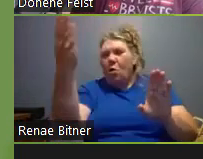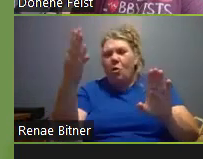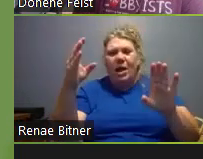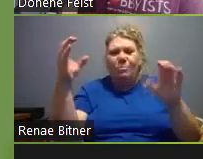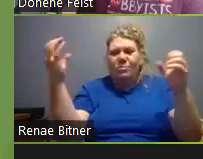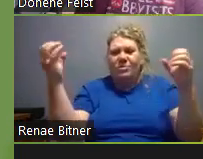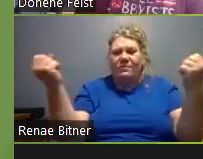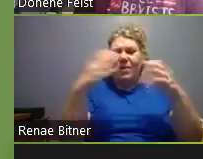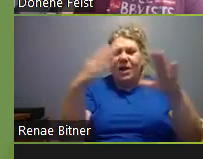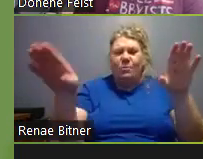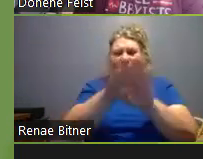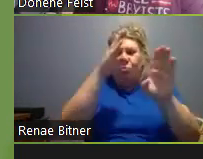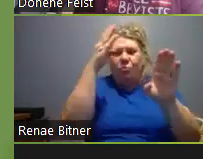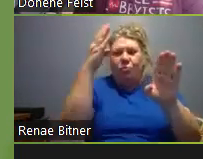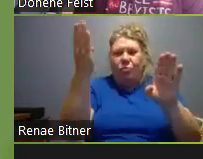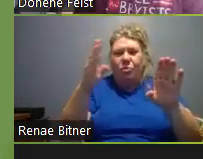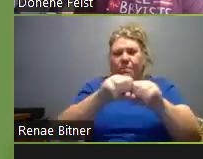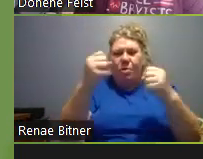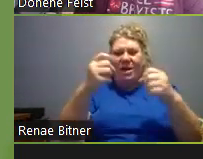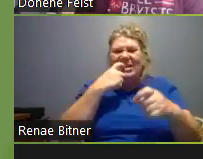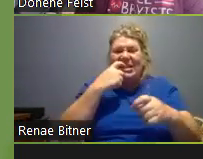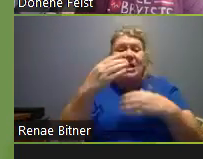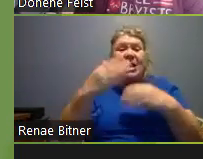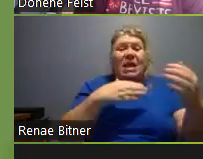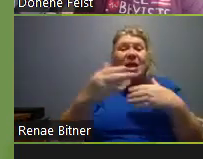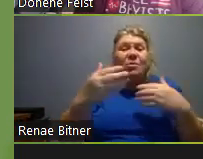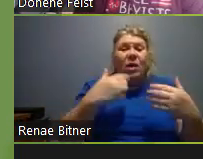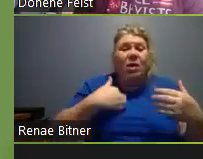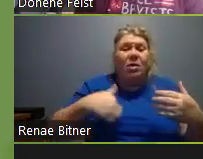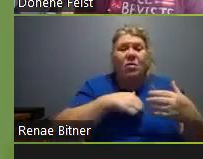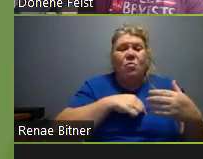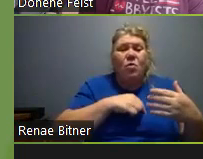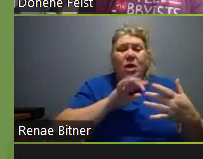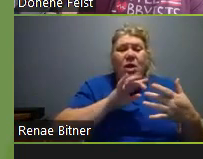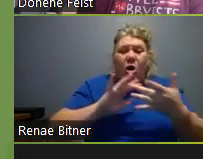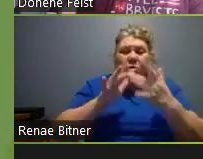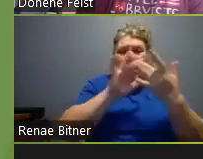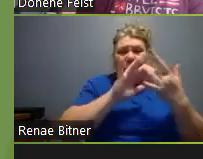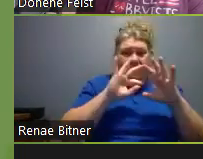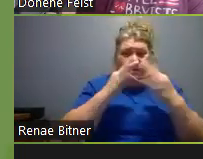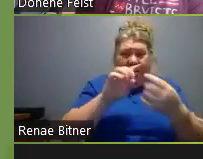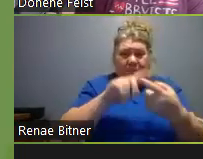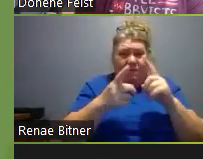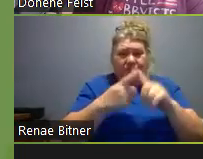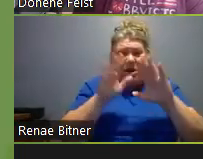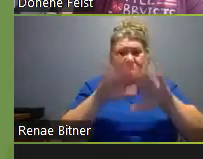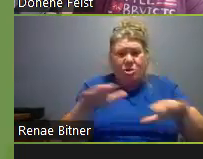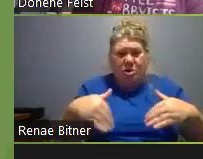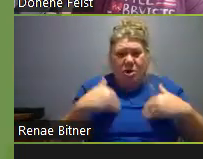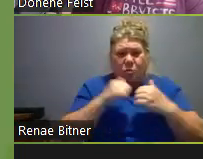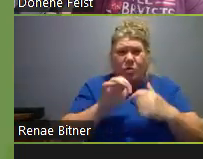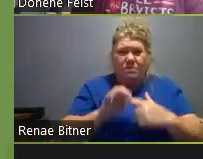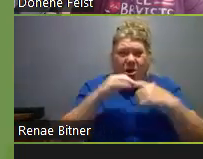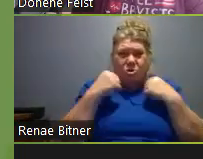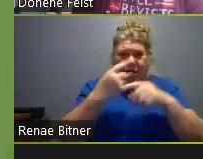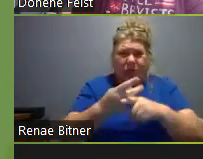break the glass. Anyway, we're a grassroots network of families and friends of children and youth with special health care needs and